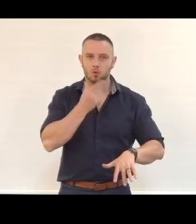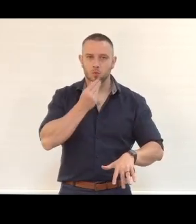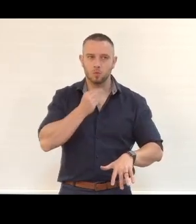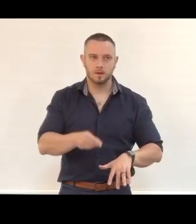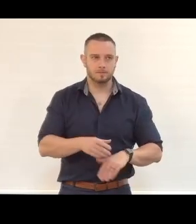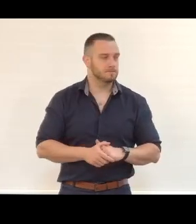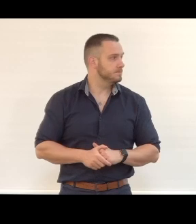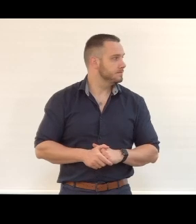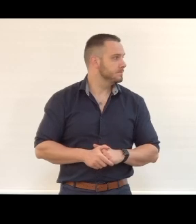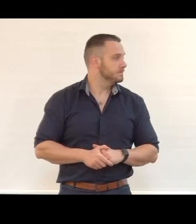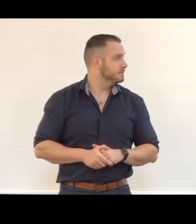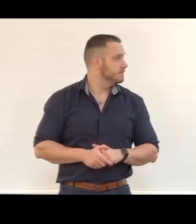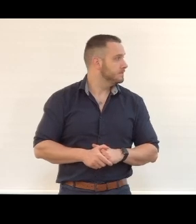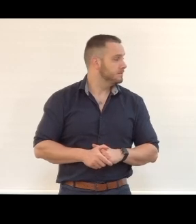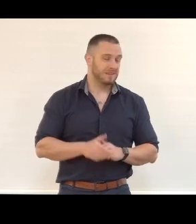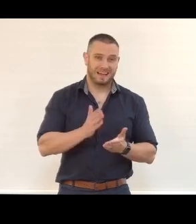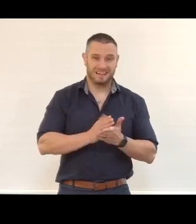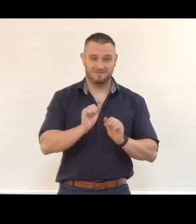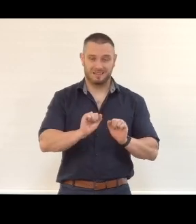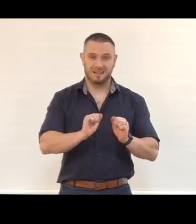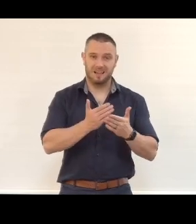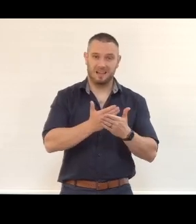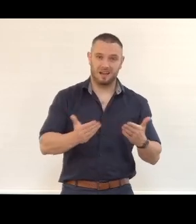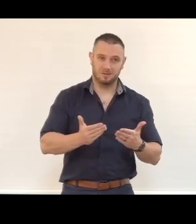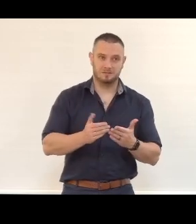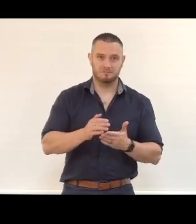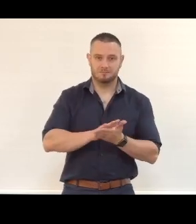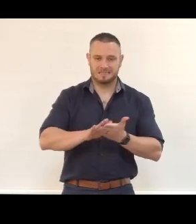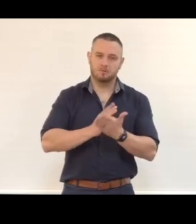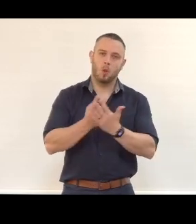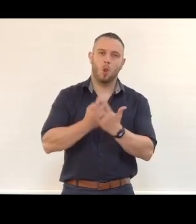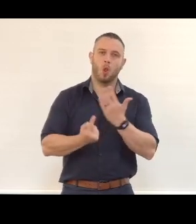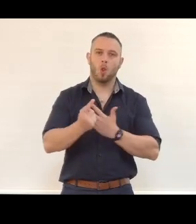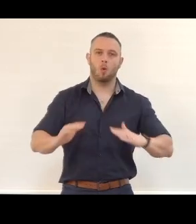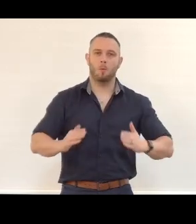And it's called Mauna Loa, which is in Hawaiian Long Mountain.